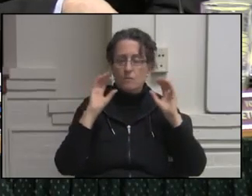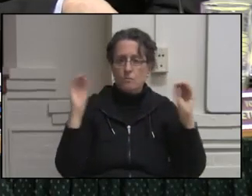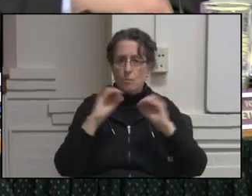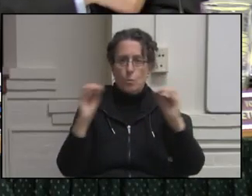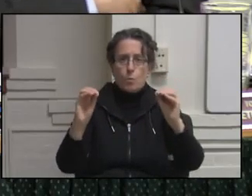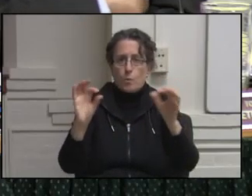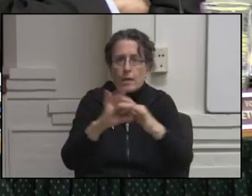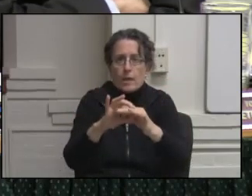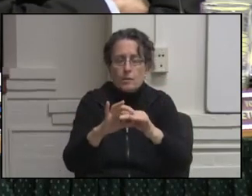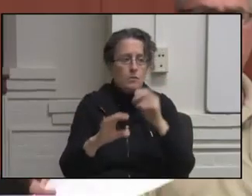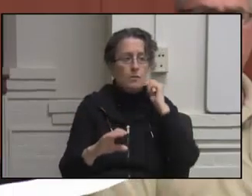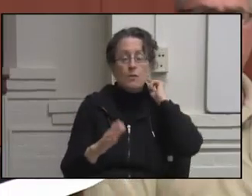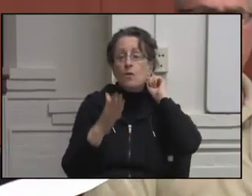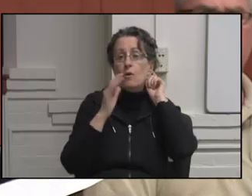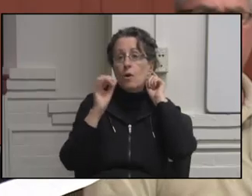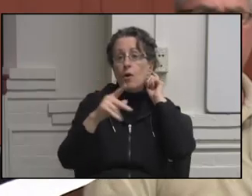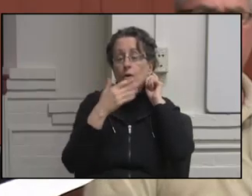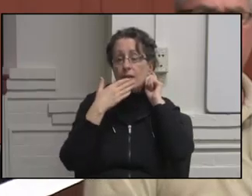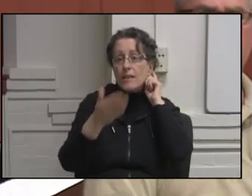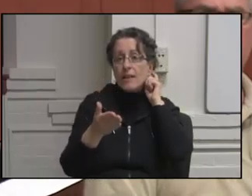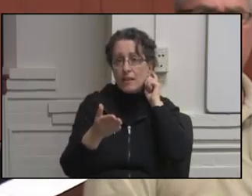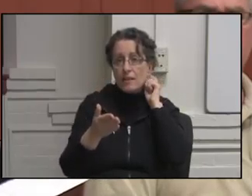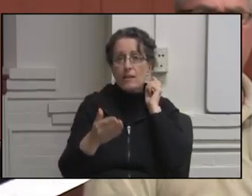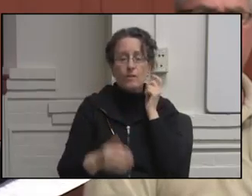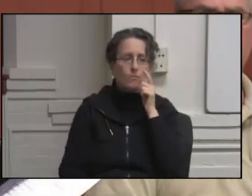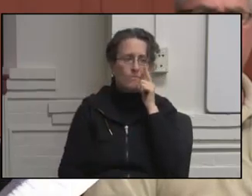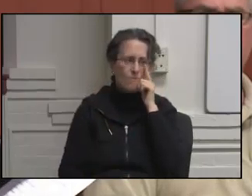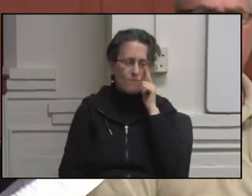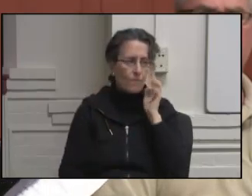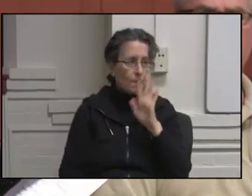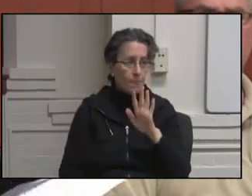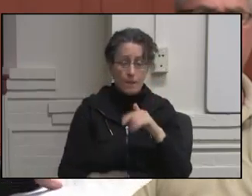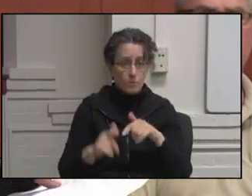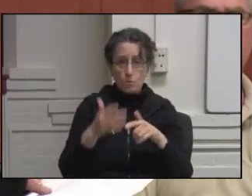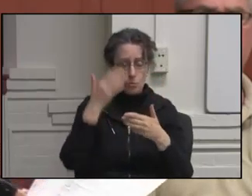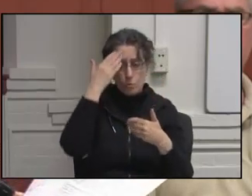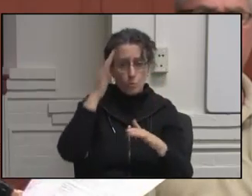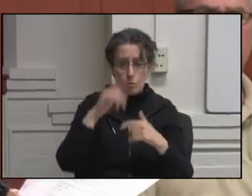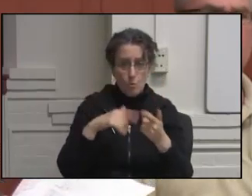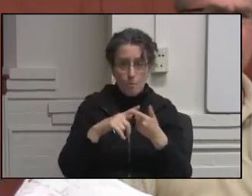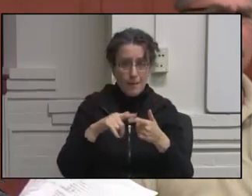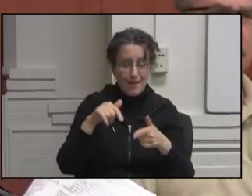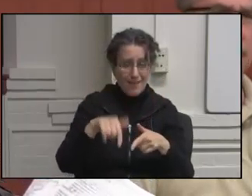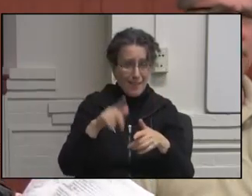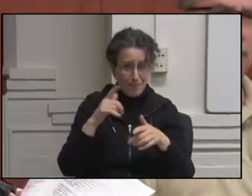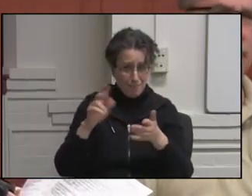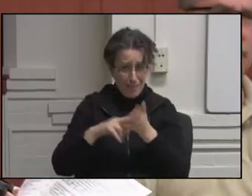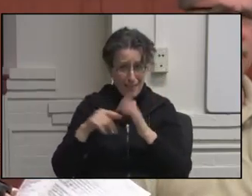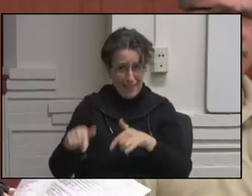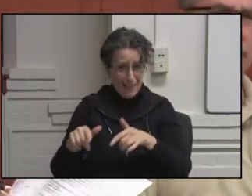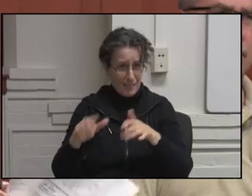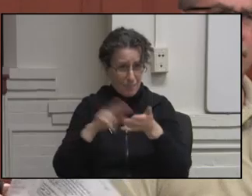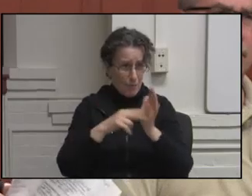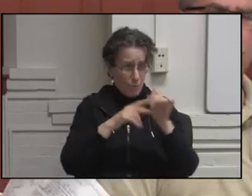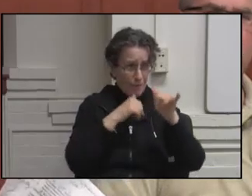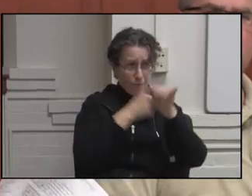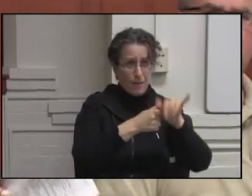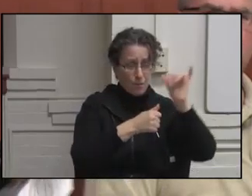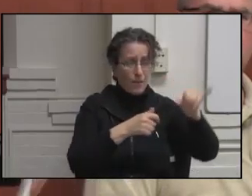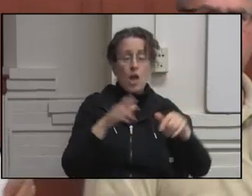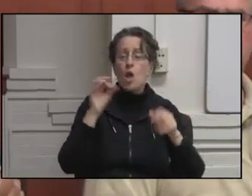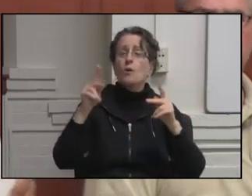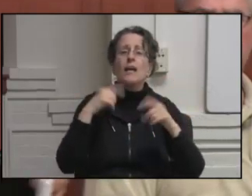Is that even legal? Okay, thank you for clarifying. And so you are not aware of any compliance with that? Okay, I need to